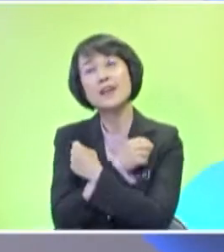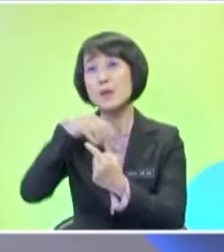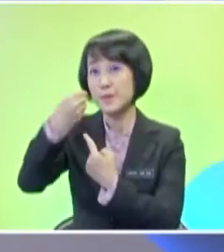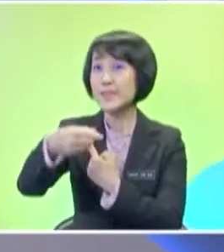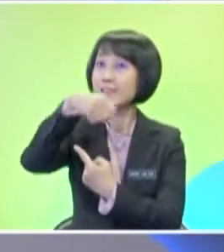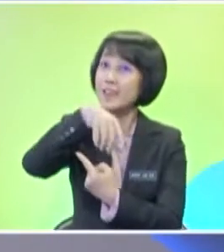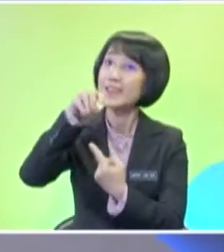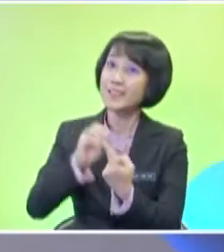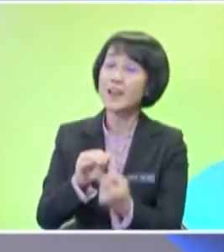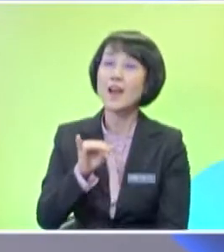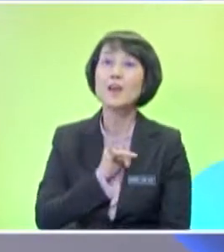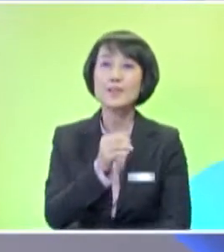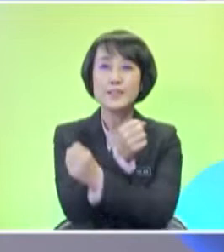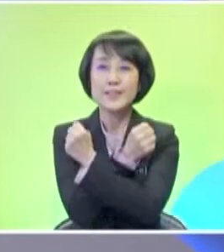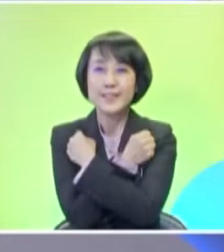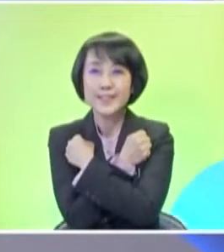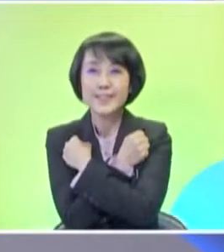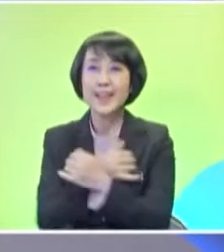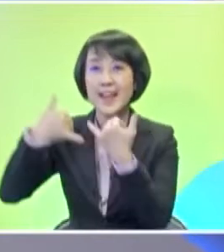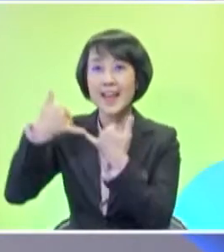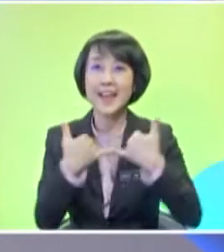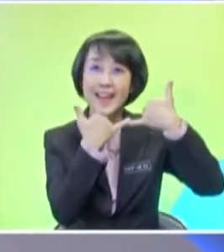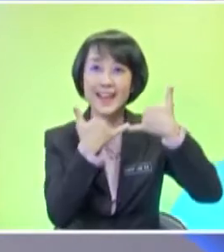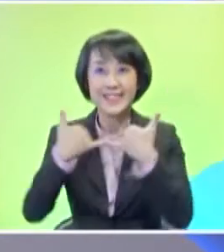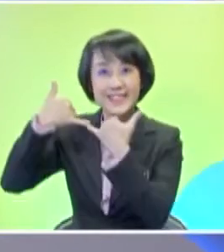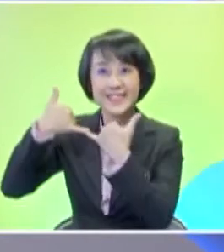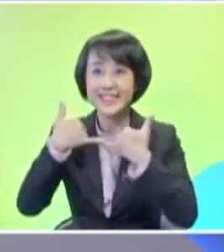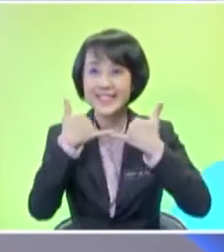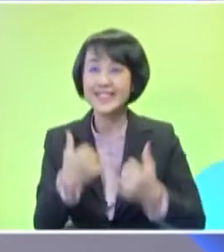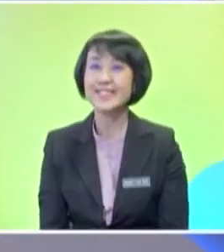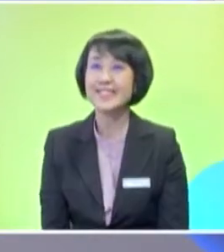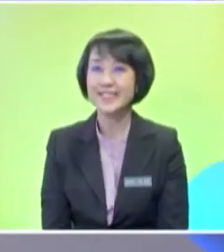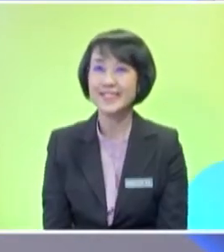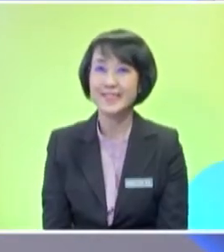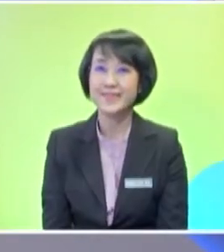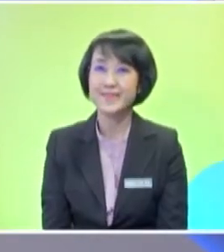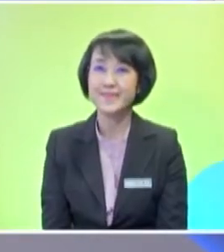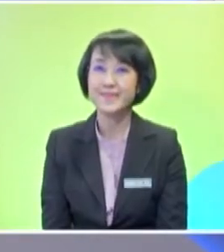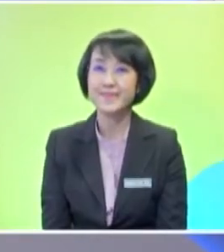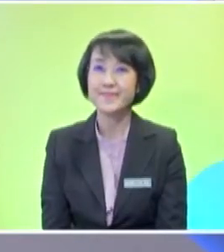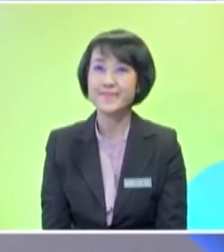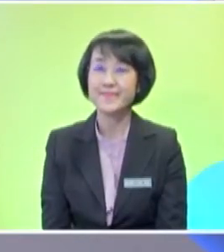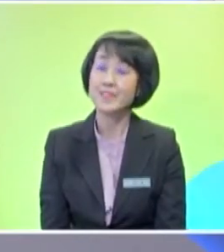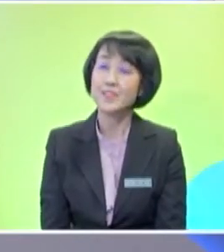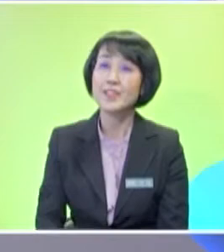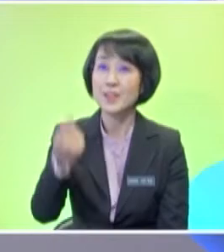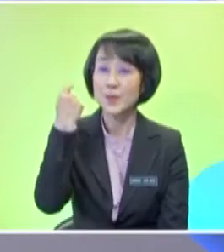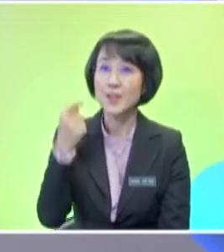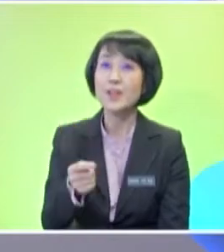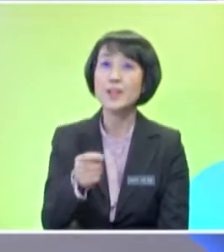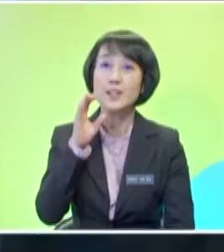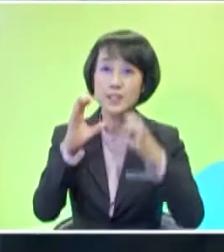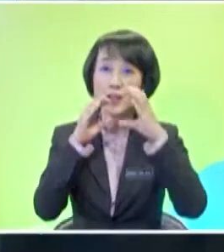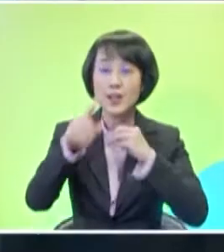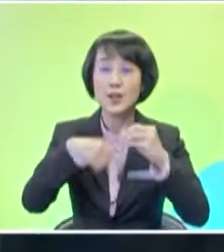I also love watermelon. And earlier we talked about drinking or making smoothies. Teacher,